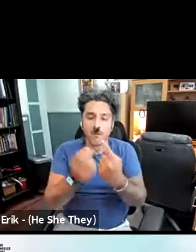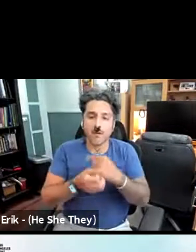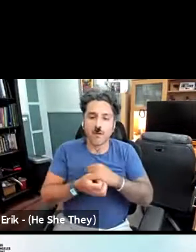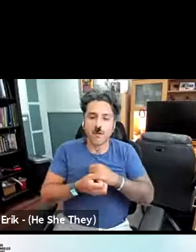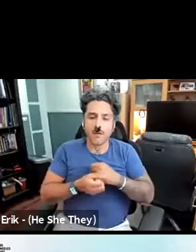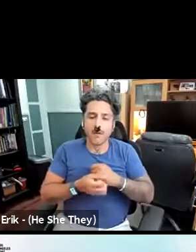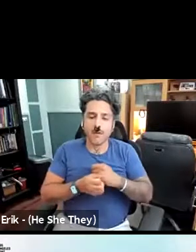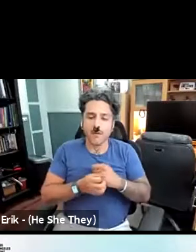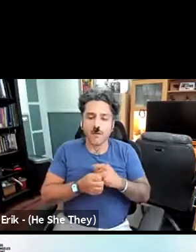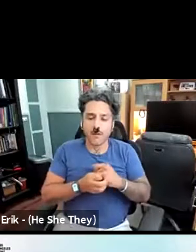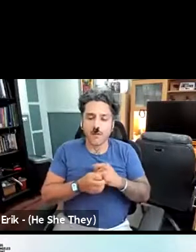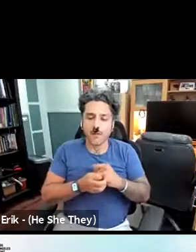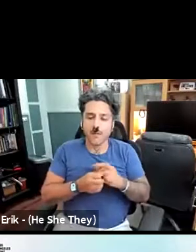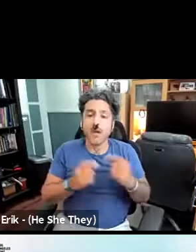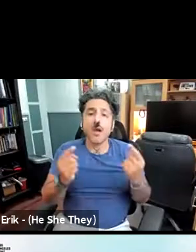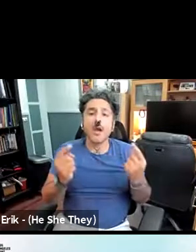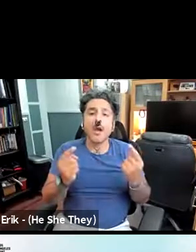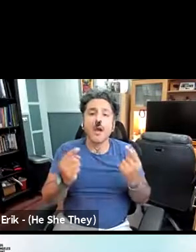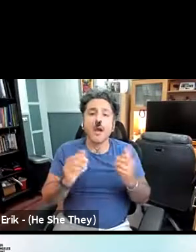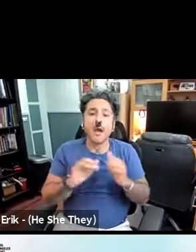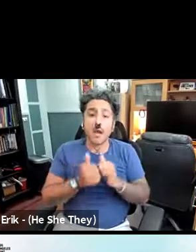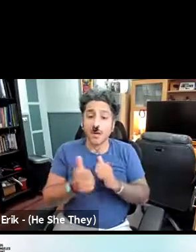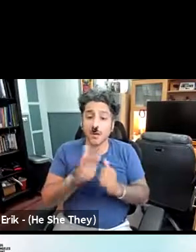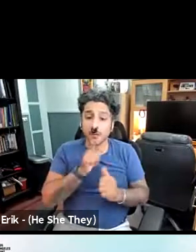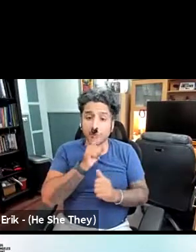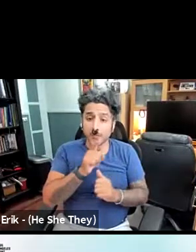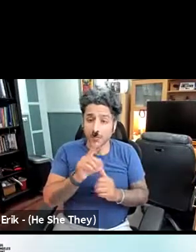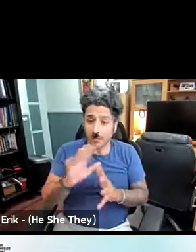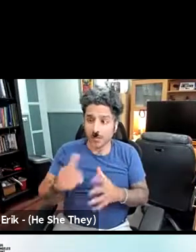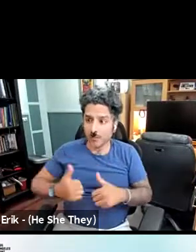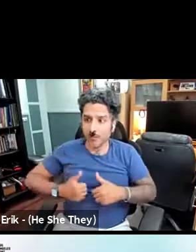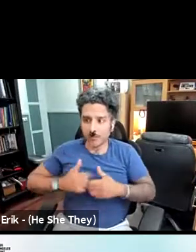How are we just, you know, making sure that we're all surviving?